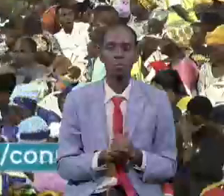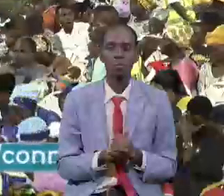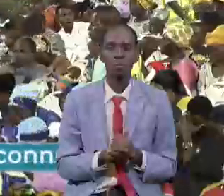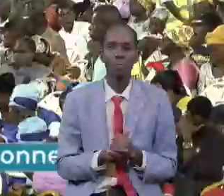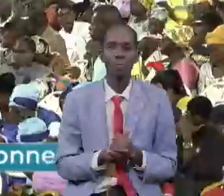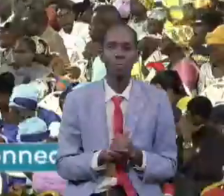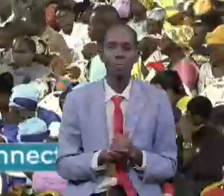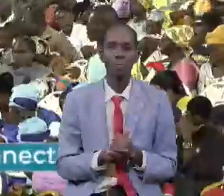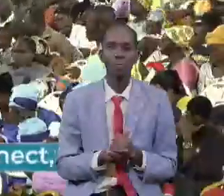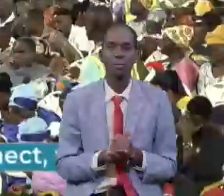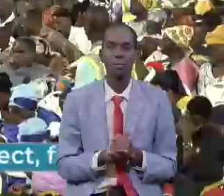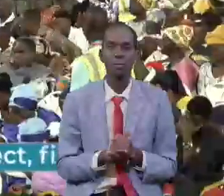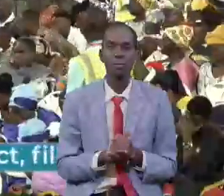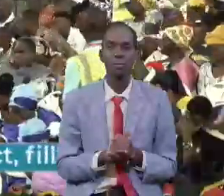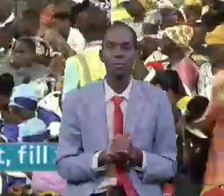there.